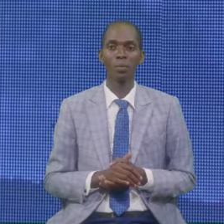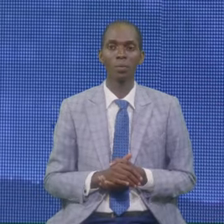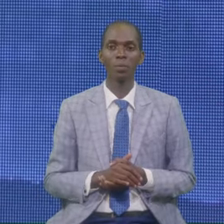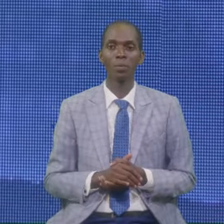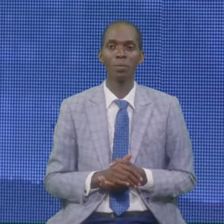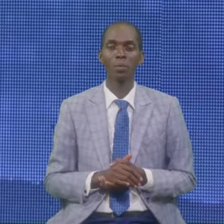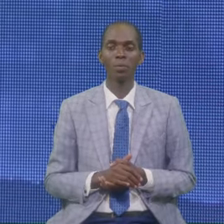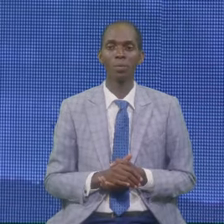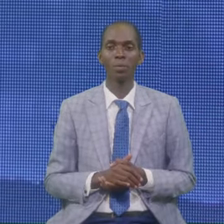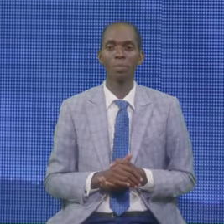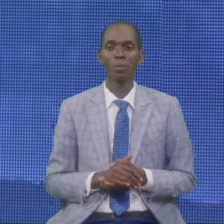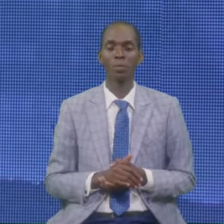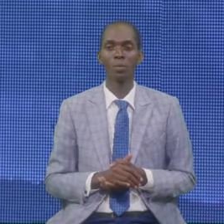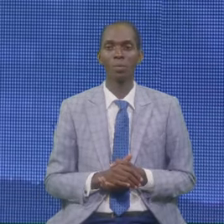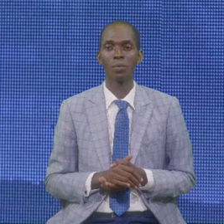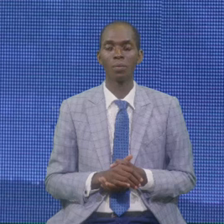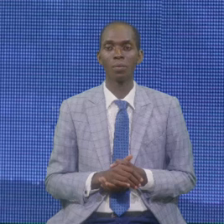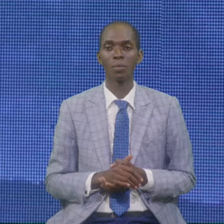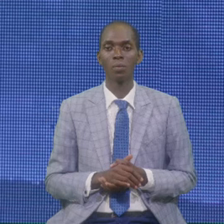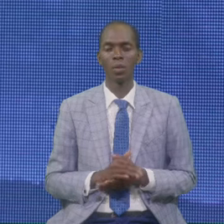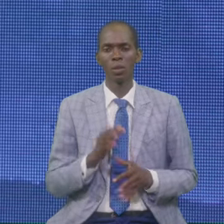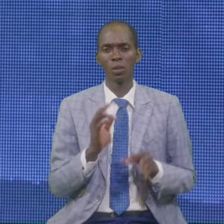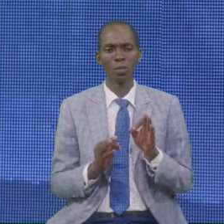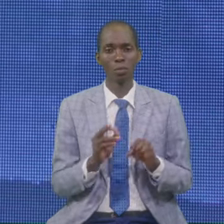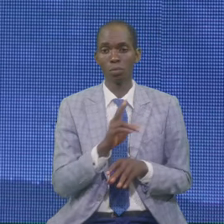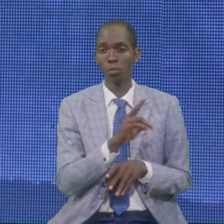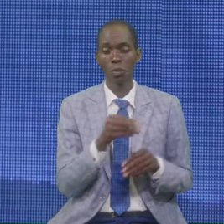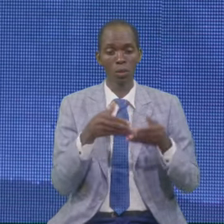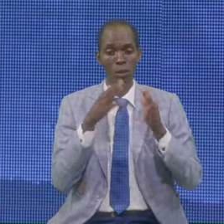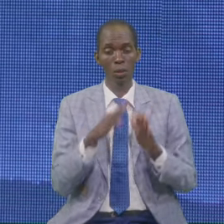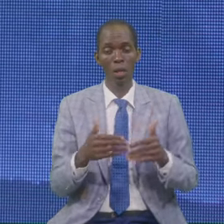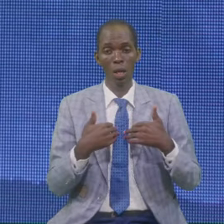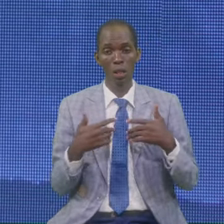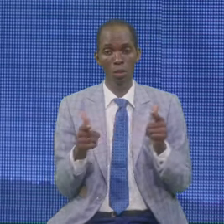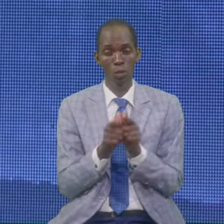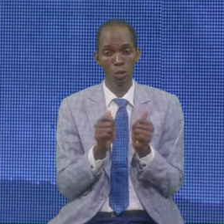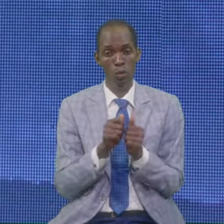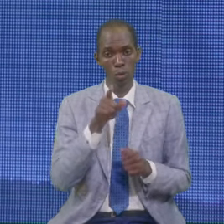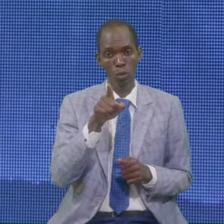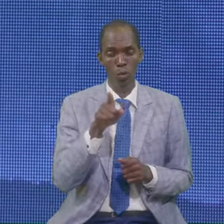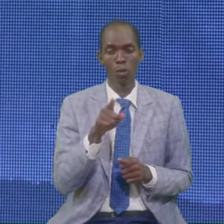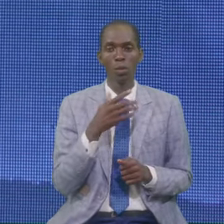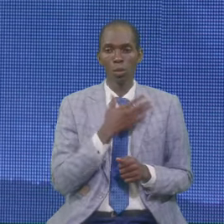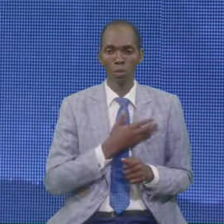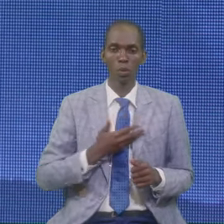no counselor is coming your way, you can raise up your hand where you are for them to see you.